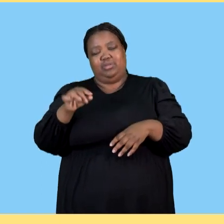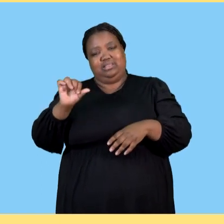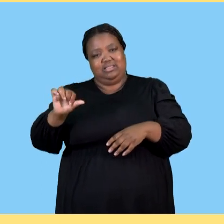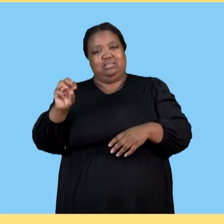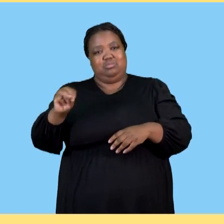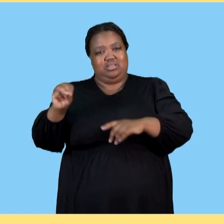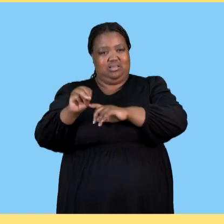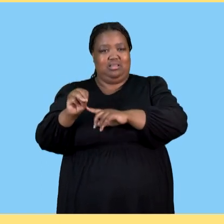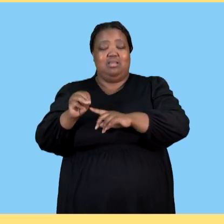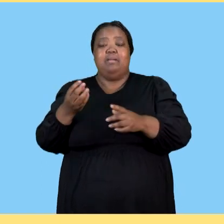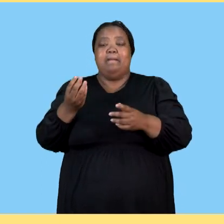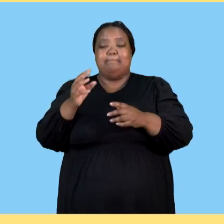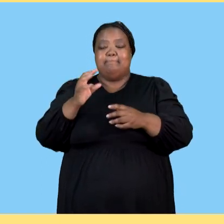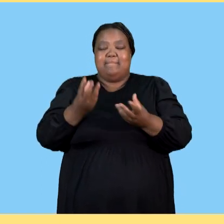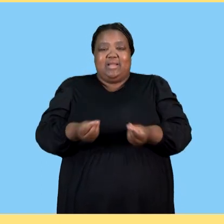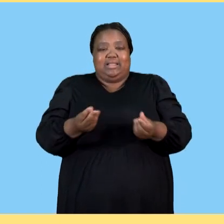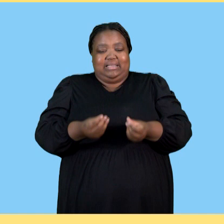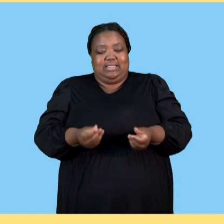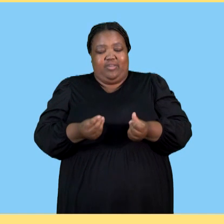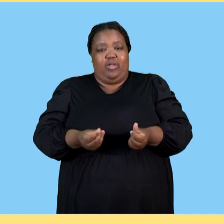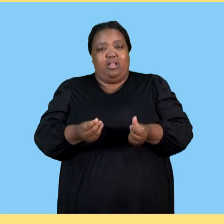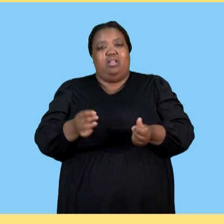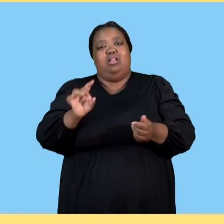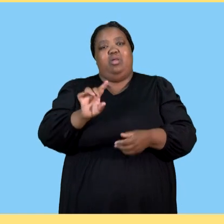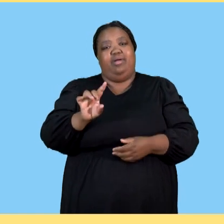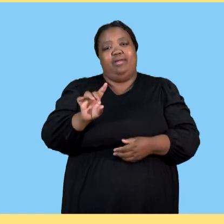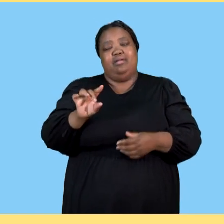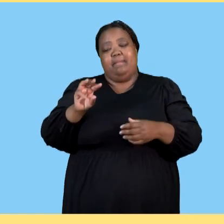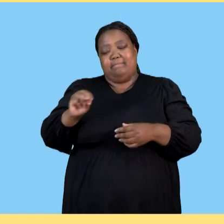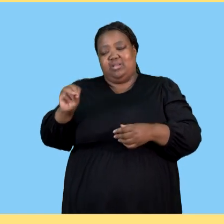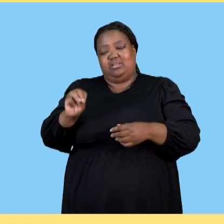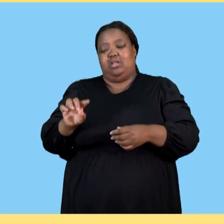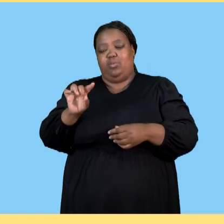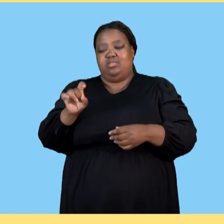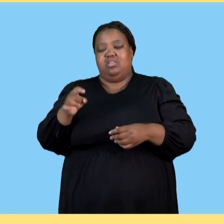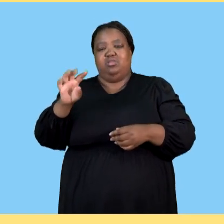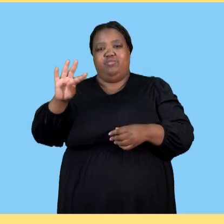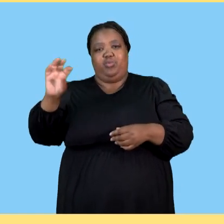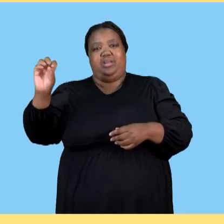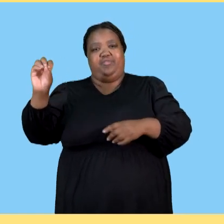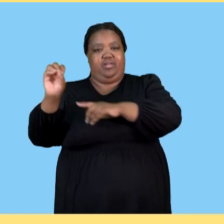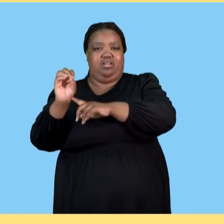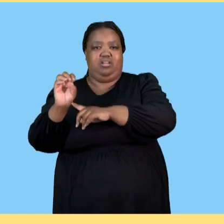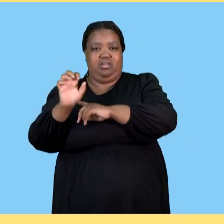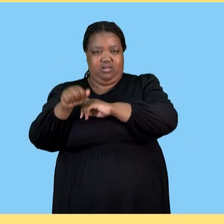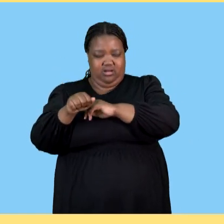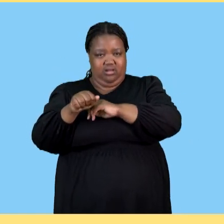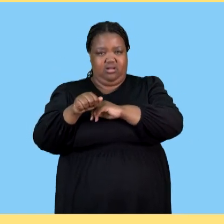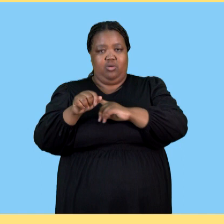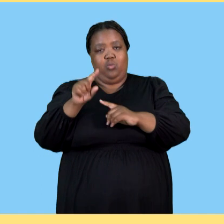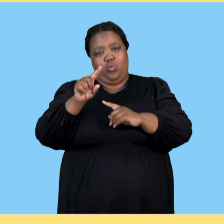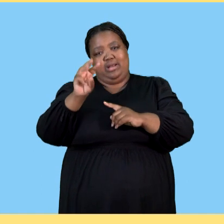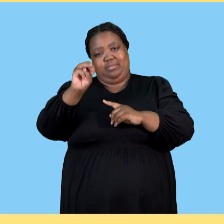The material cost per meter of leather is 1,400. So 1 meter is